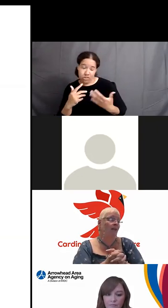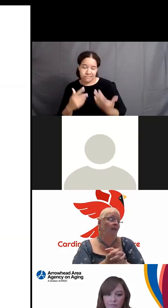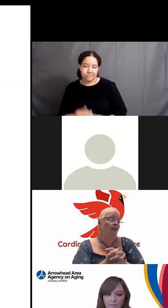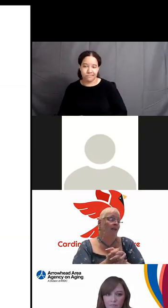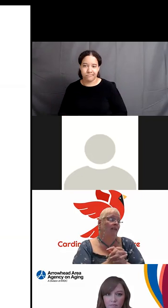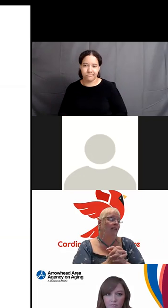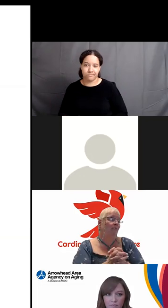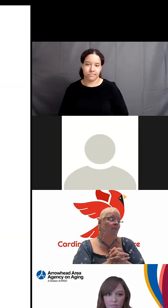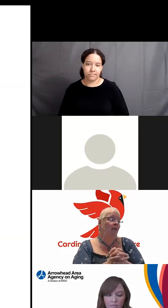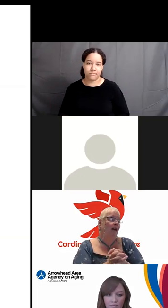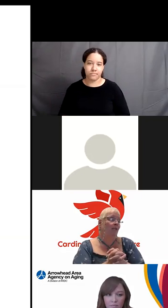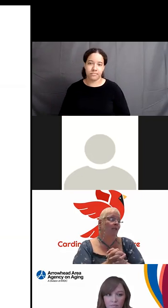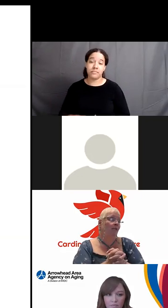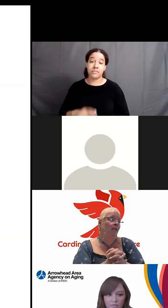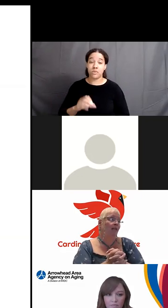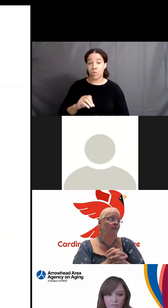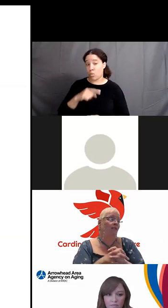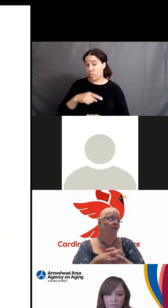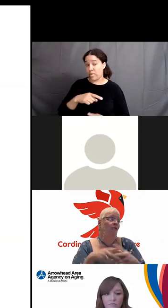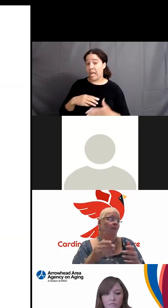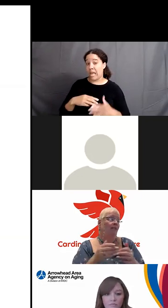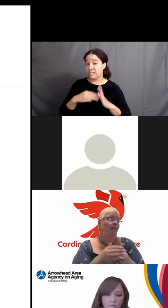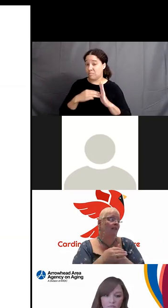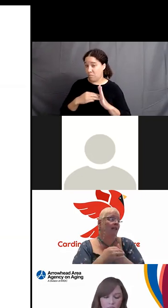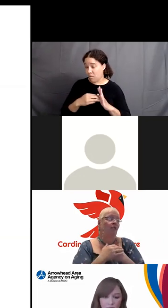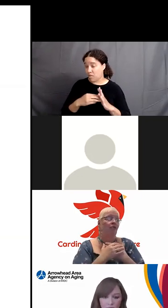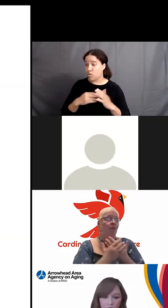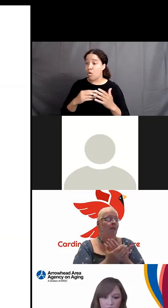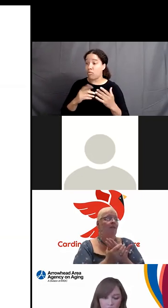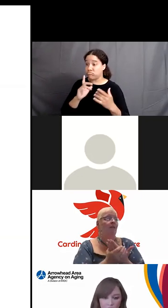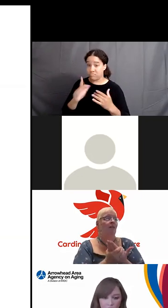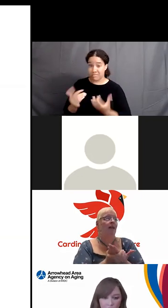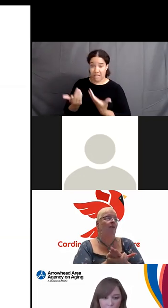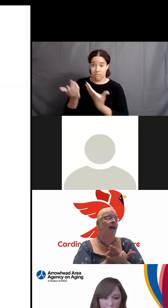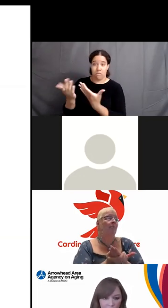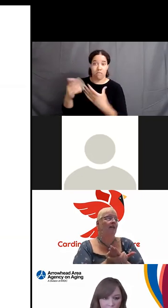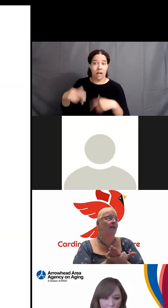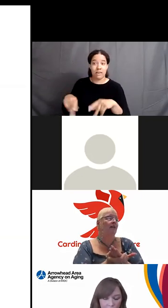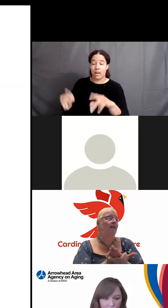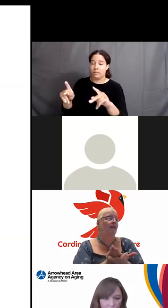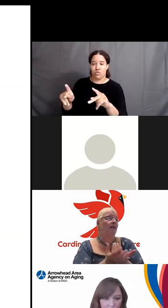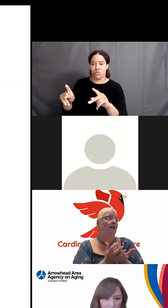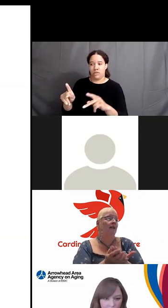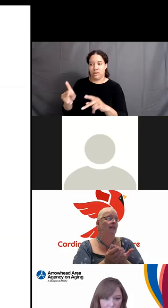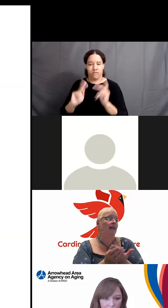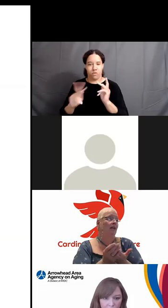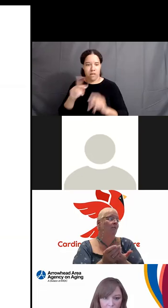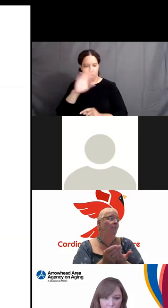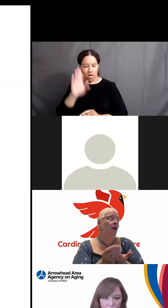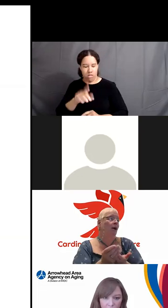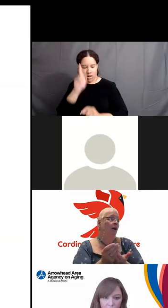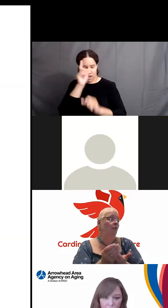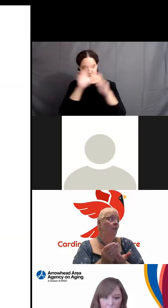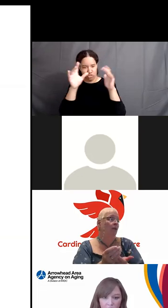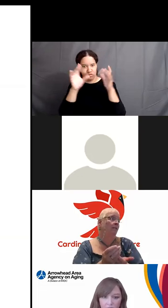model can give people an opportunity to do something that they never dreamed in their life would happen, and that they would